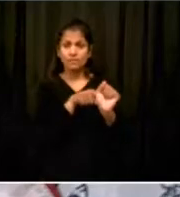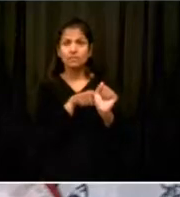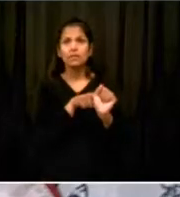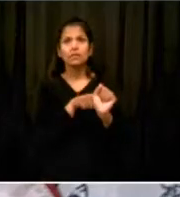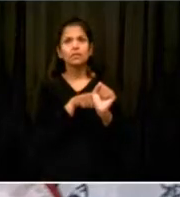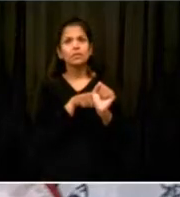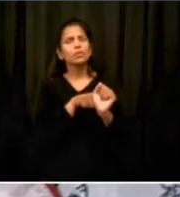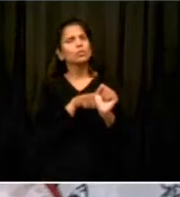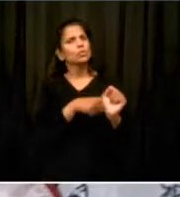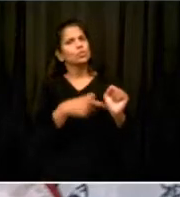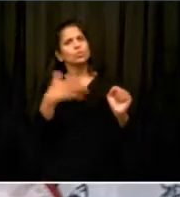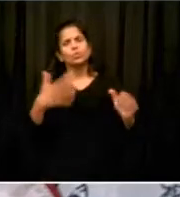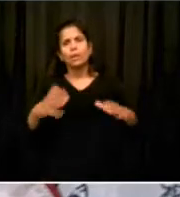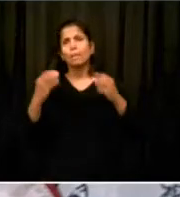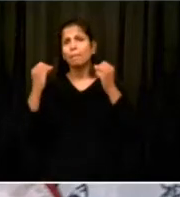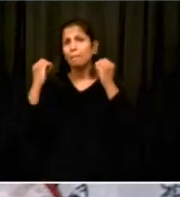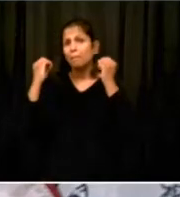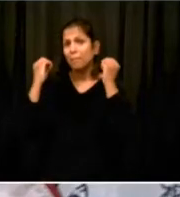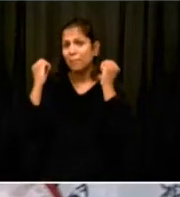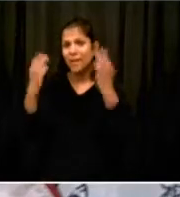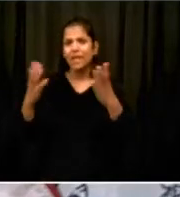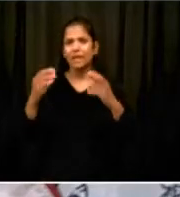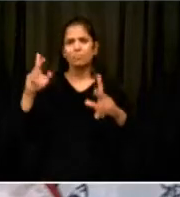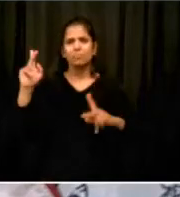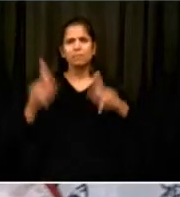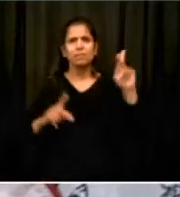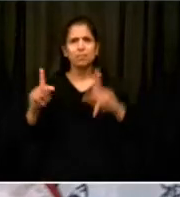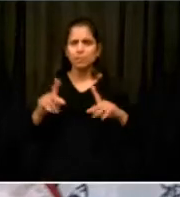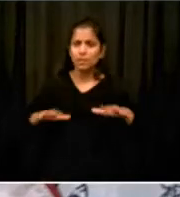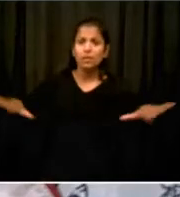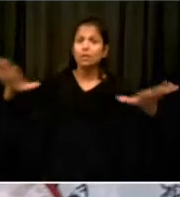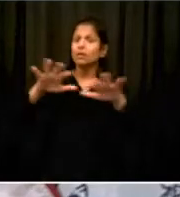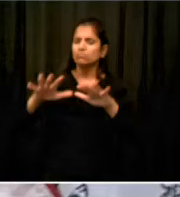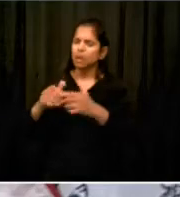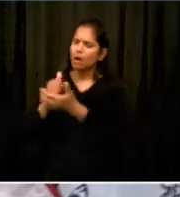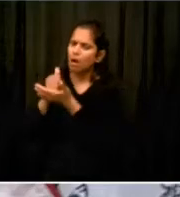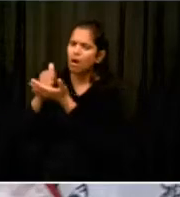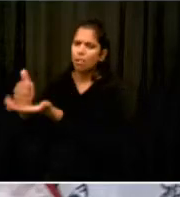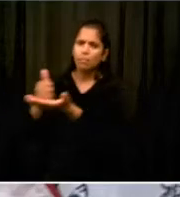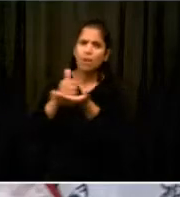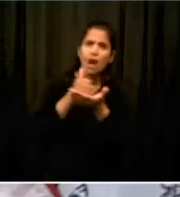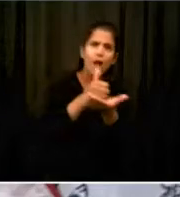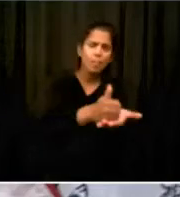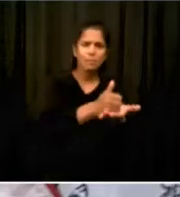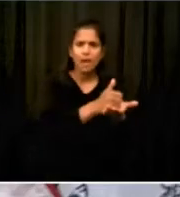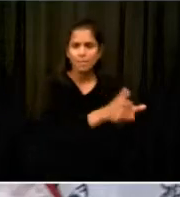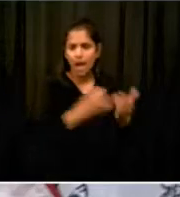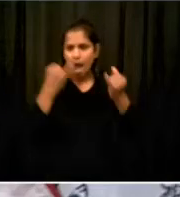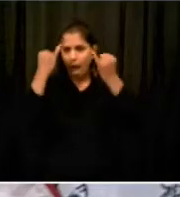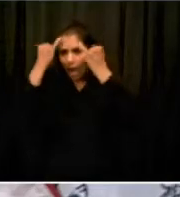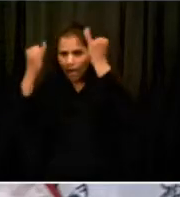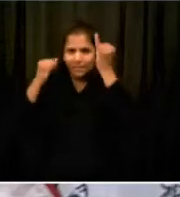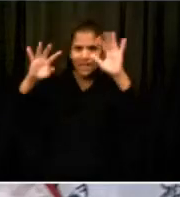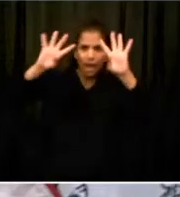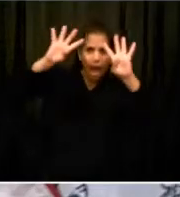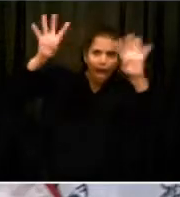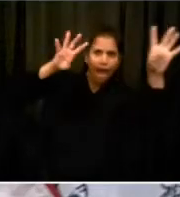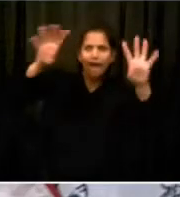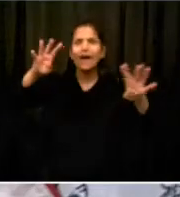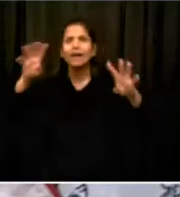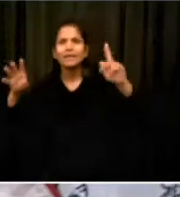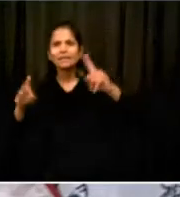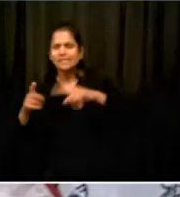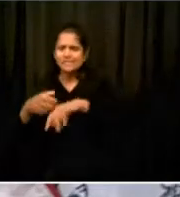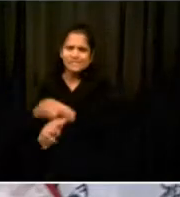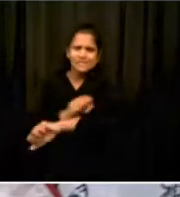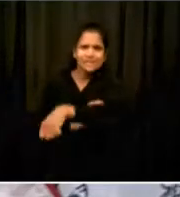envision transformation. Because I'll say it again, we are not just going to come back as a city, we're going to come back stronger, better, fairer. I